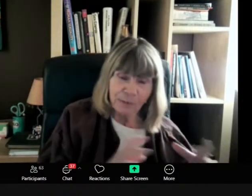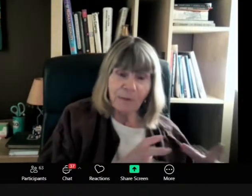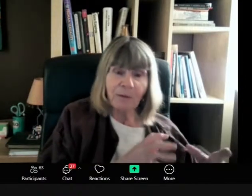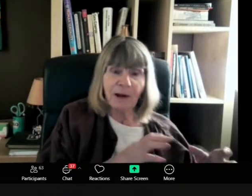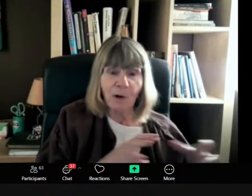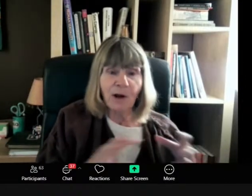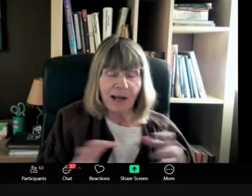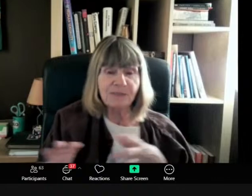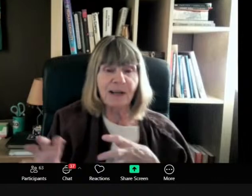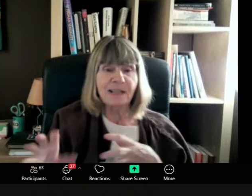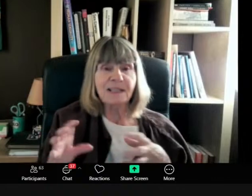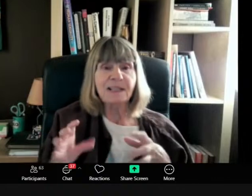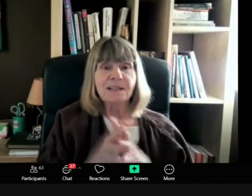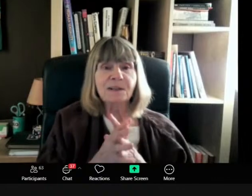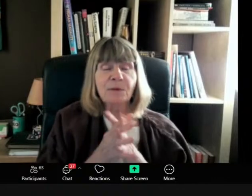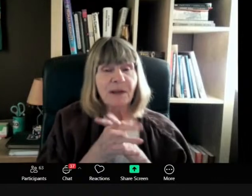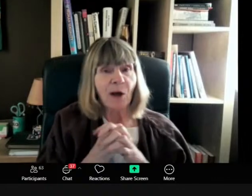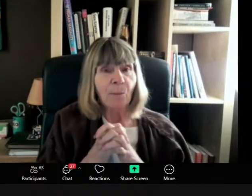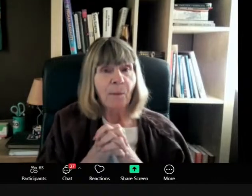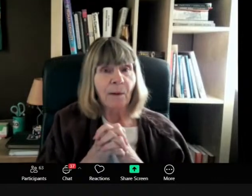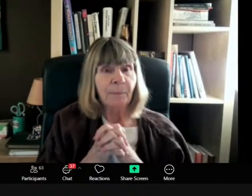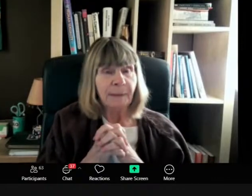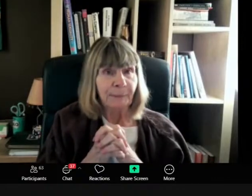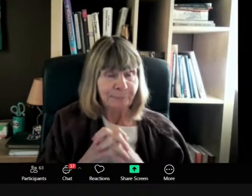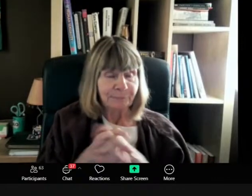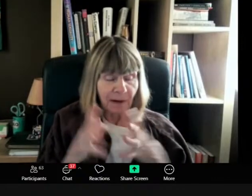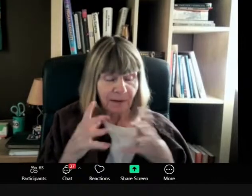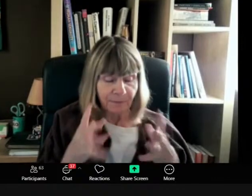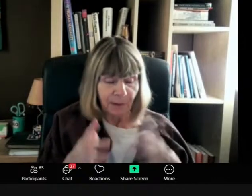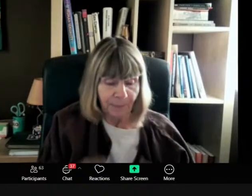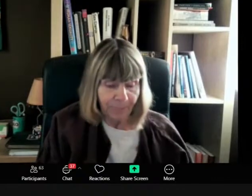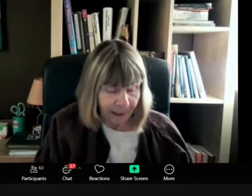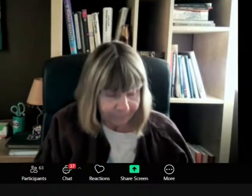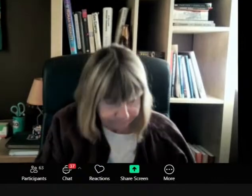so, we have all kinds of ideas that we can help people